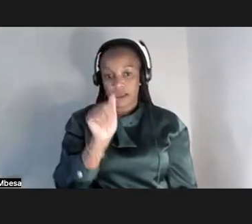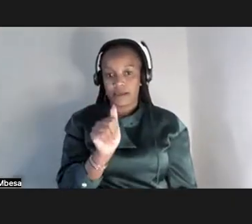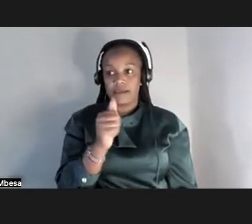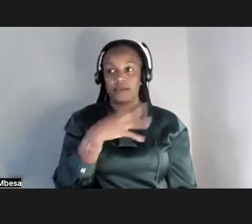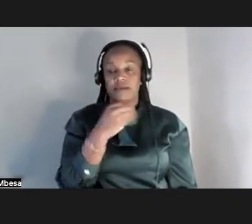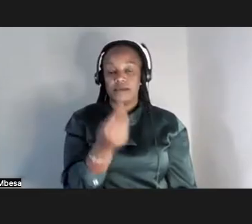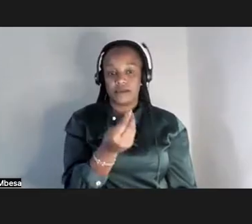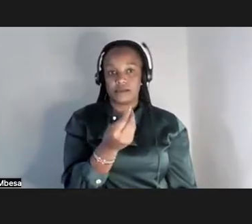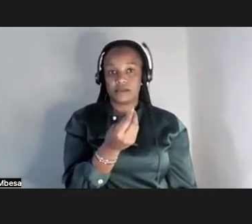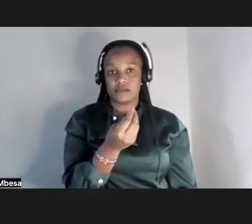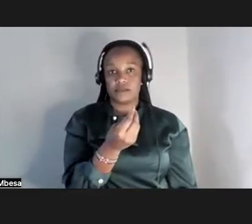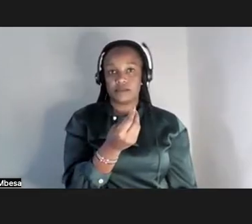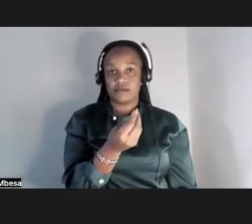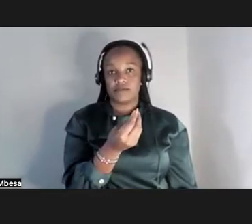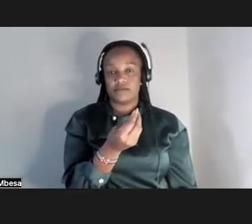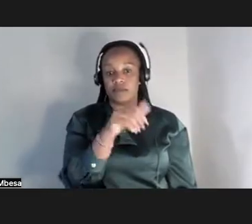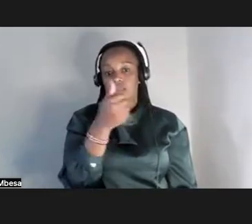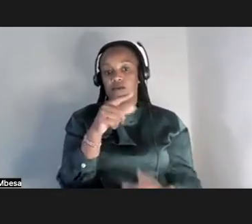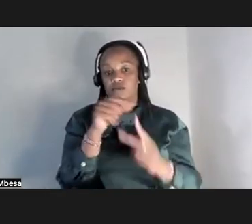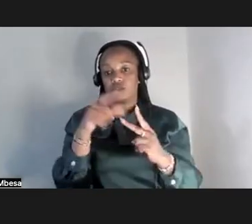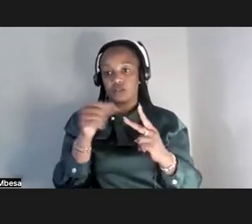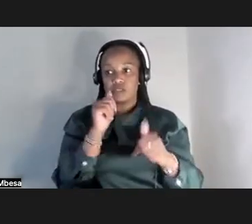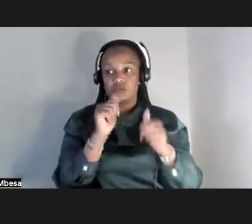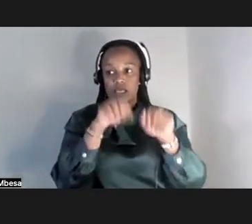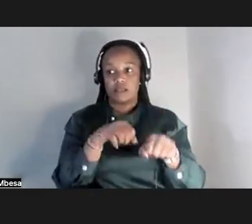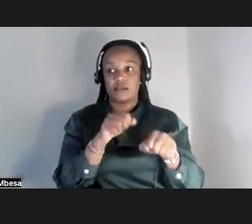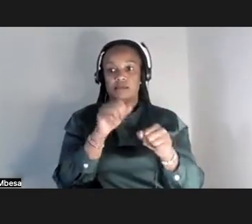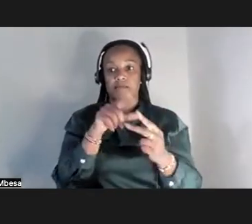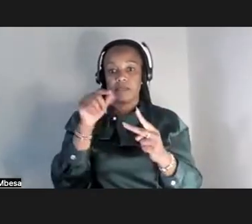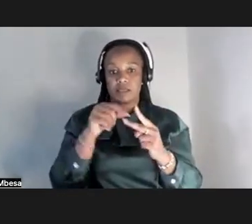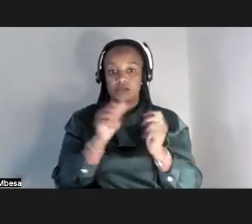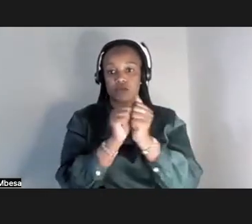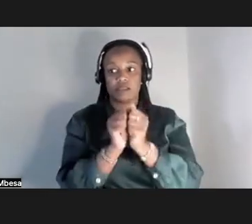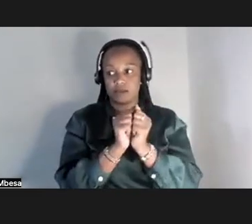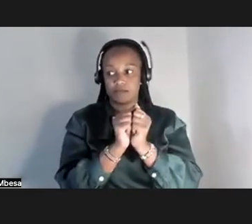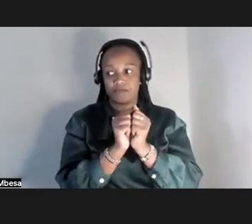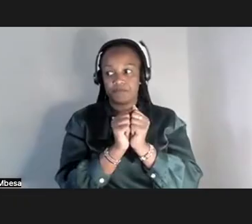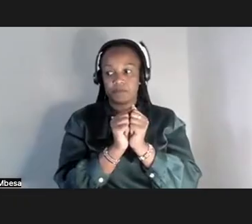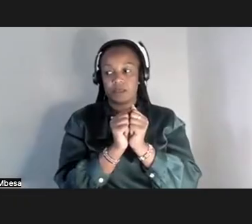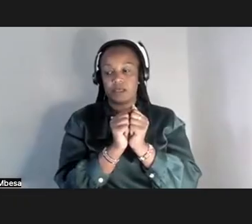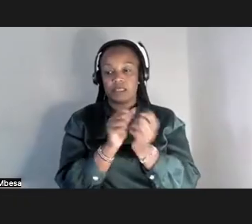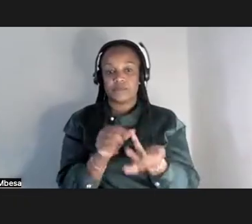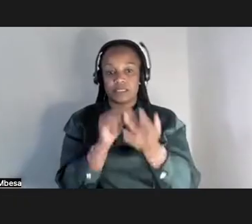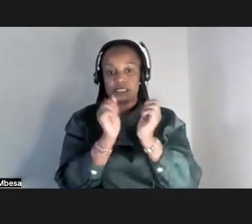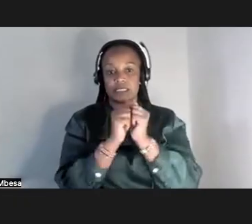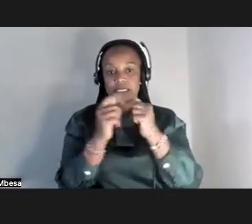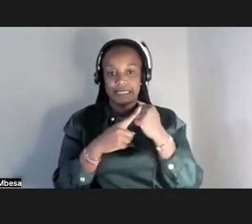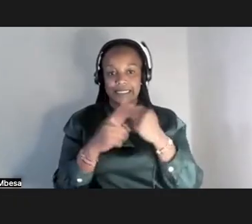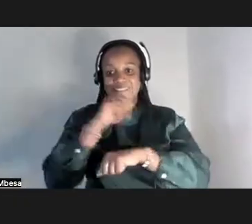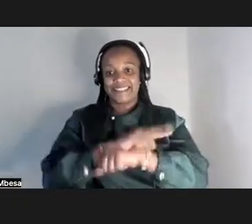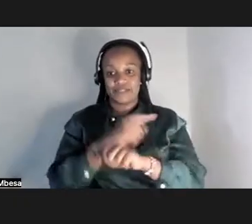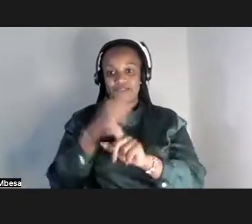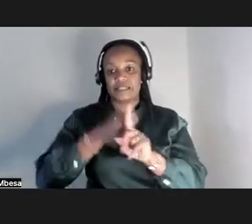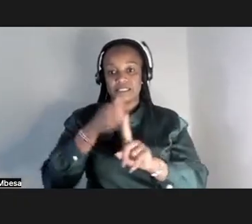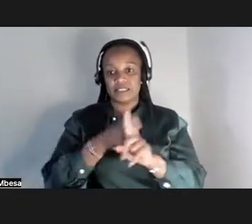to Options, who kind of put this all together as well. I'm really, really grateful, especially in 16 days of activism against gender-based